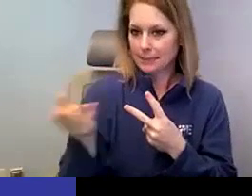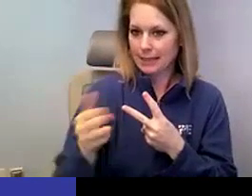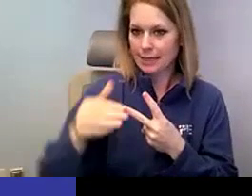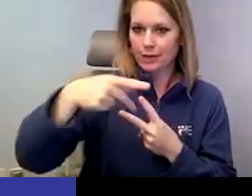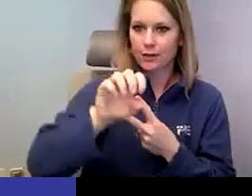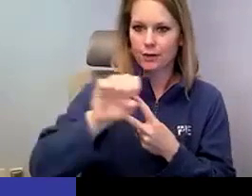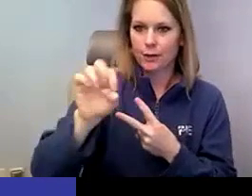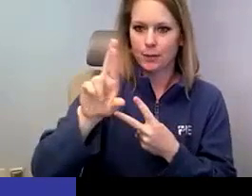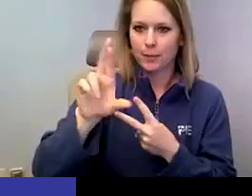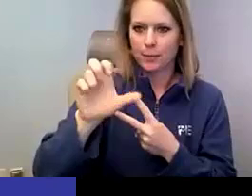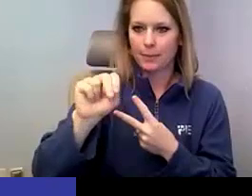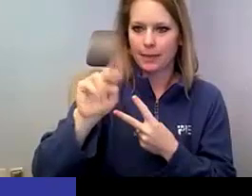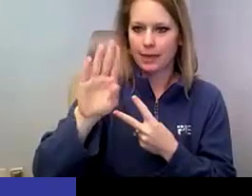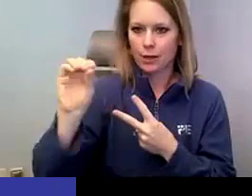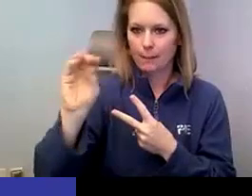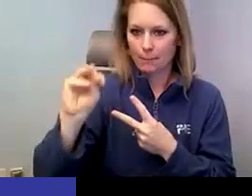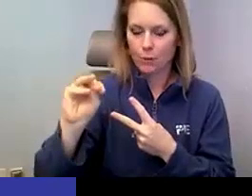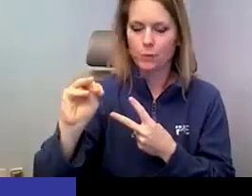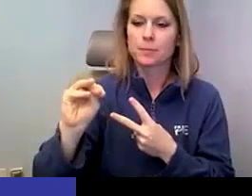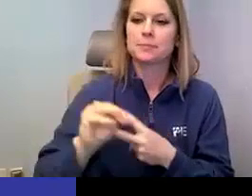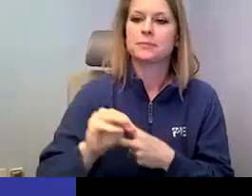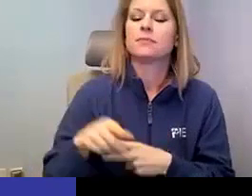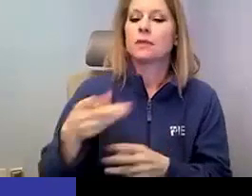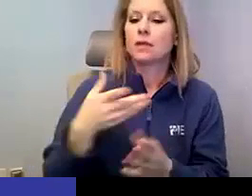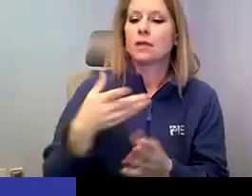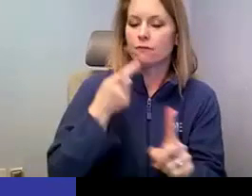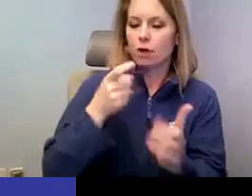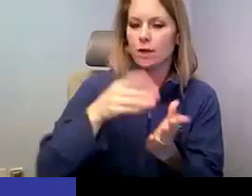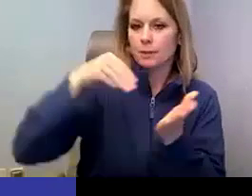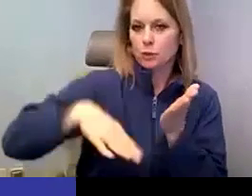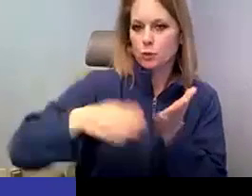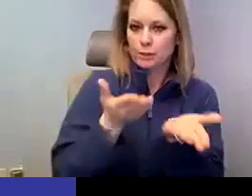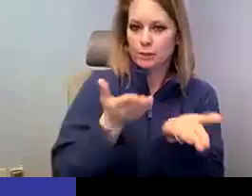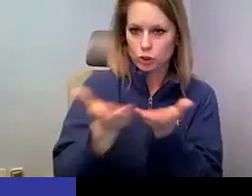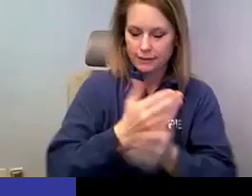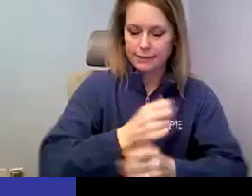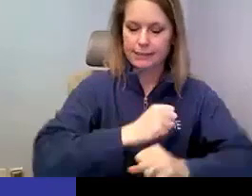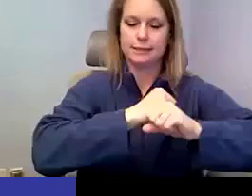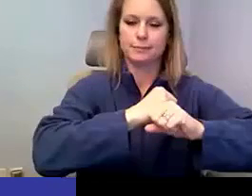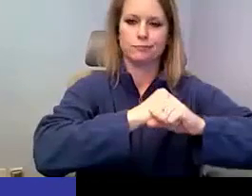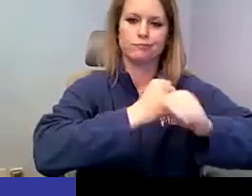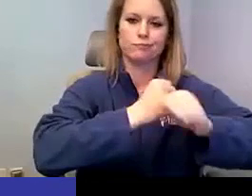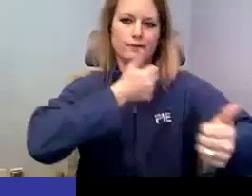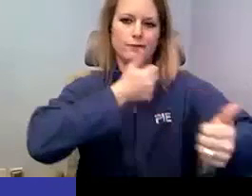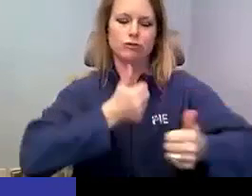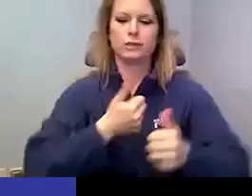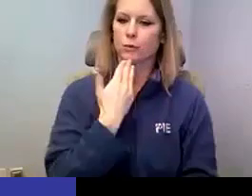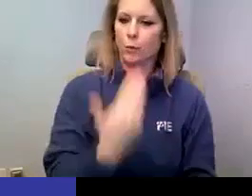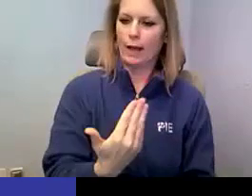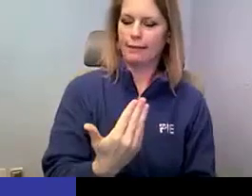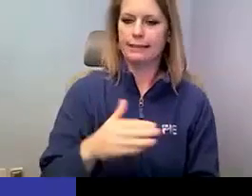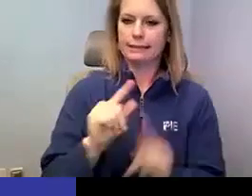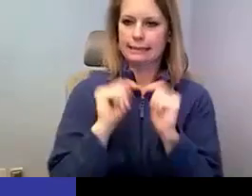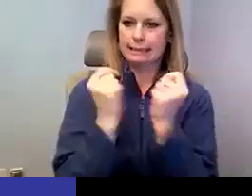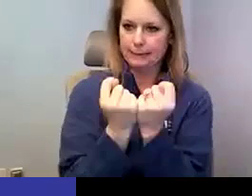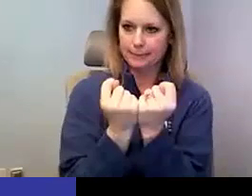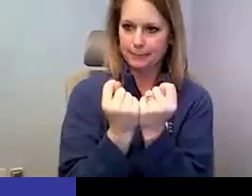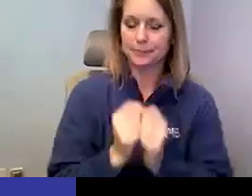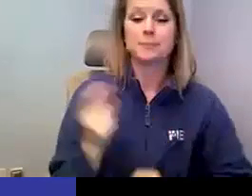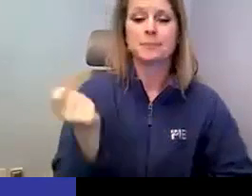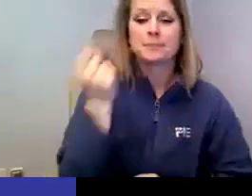psychology consultant on the student services prevention and wellness team at DPI. Due to the large number